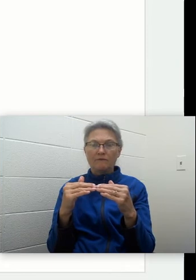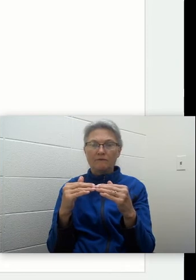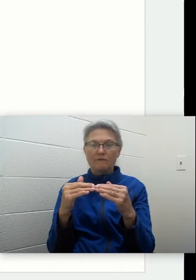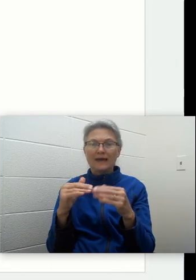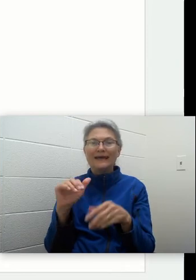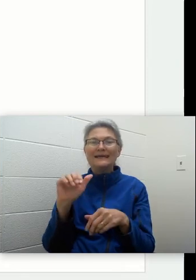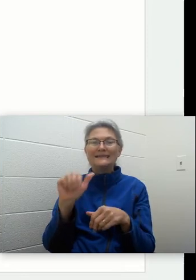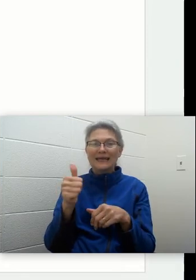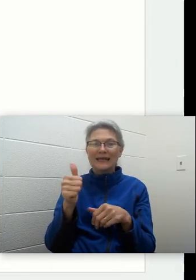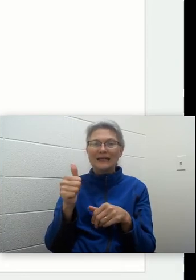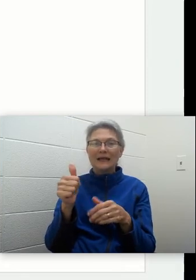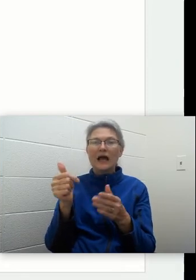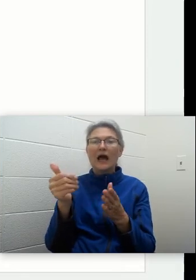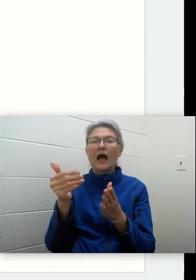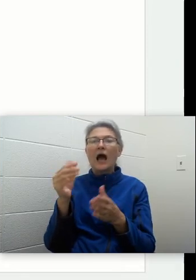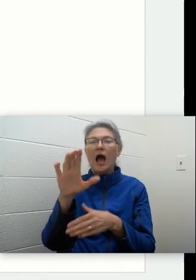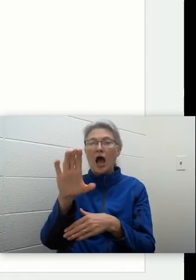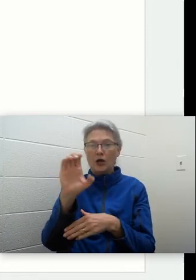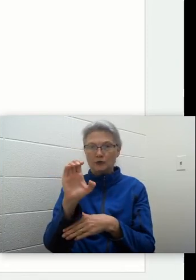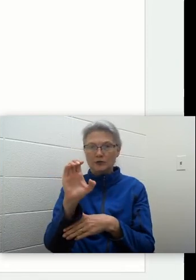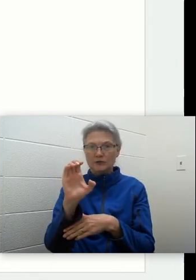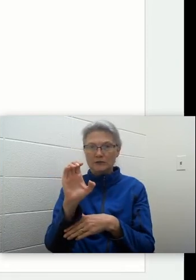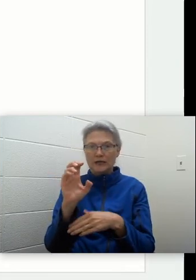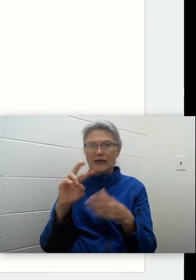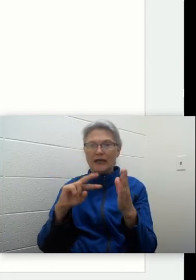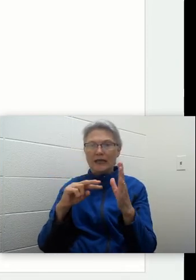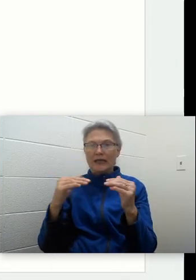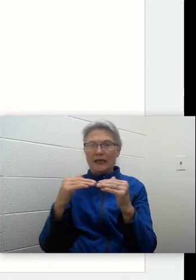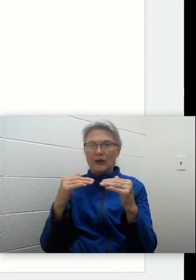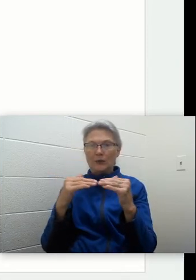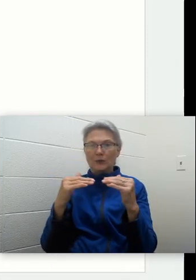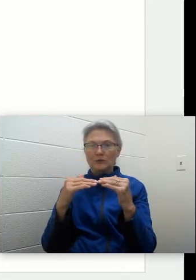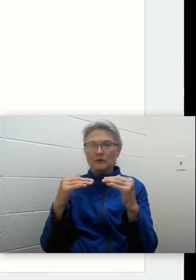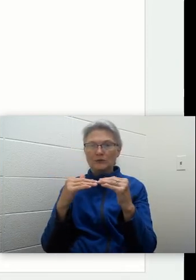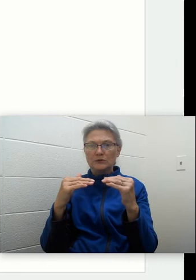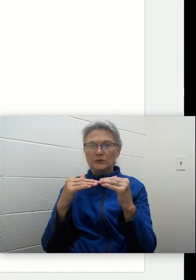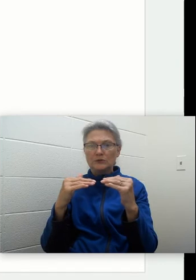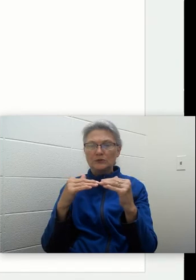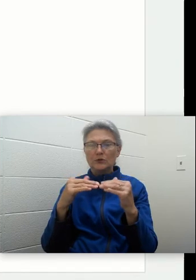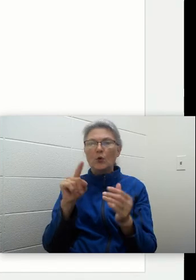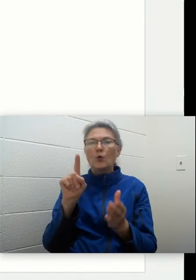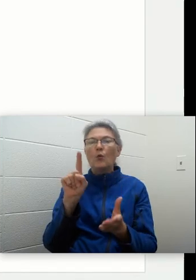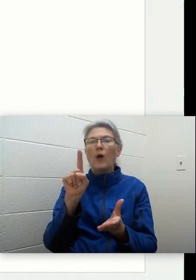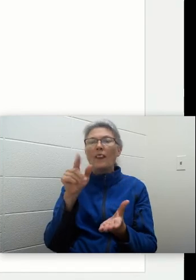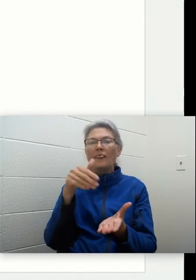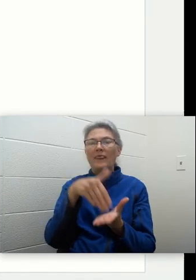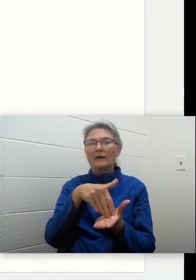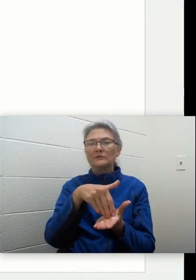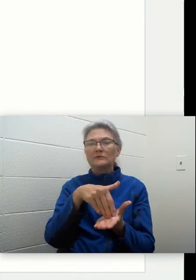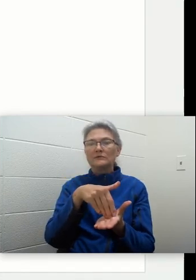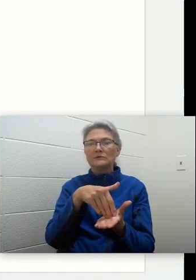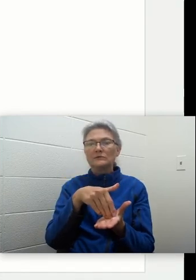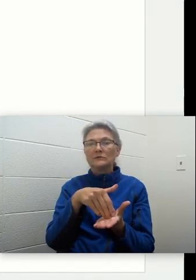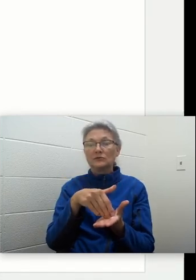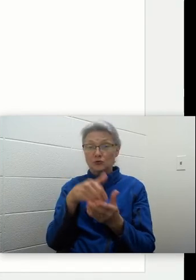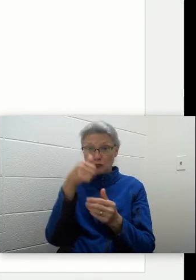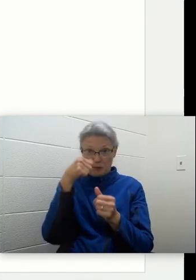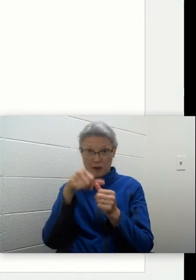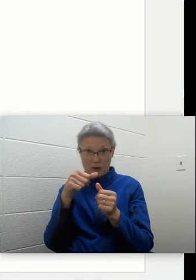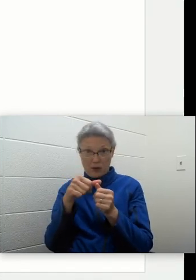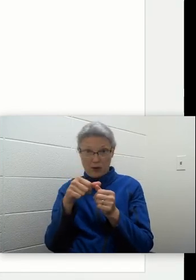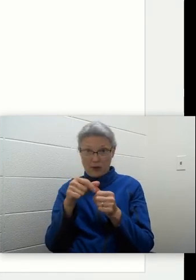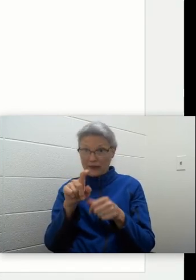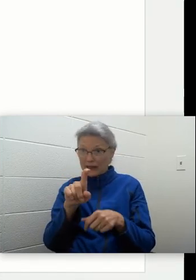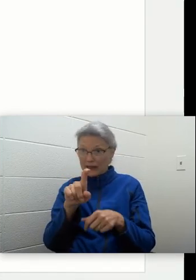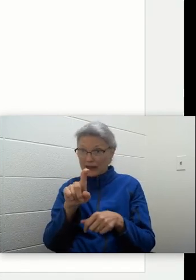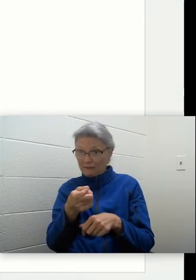10 hundredths. And 10 hundredths is the same or equivalent to 1,000. Don't forget to put that comma.